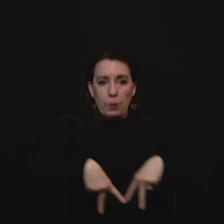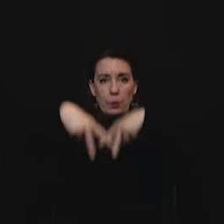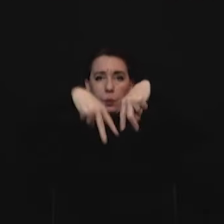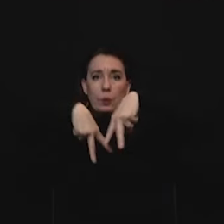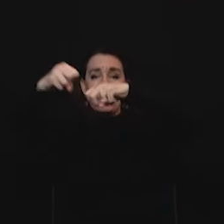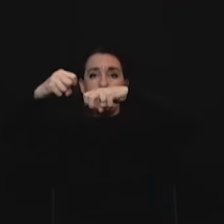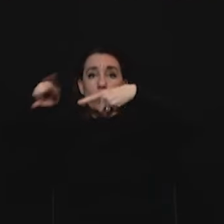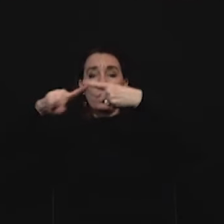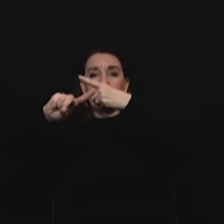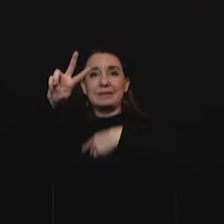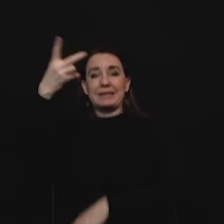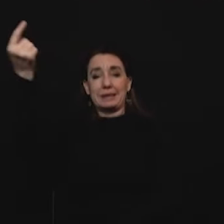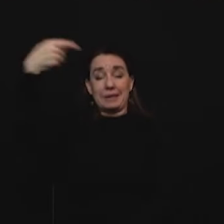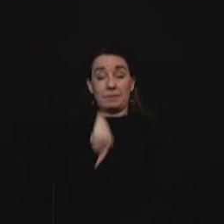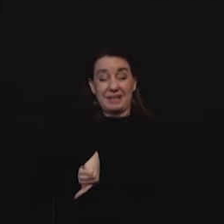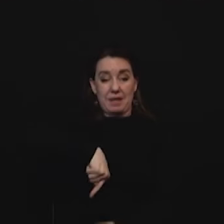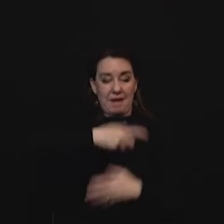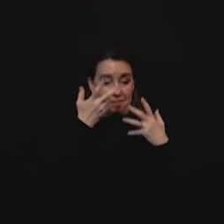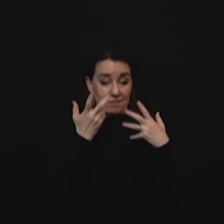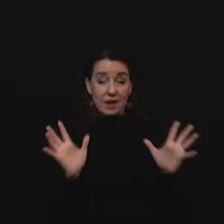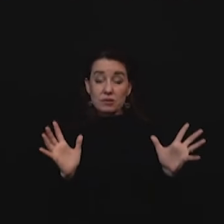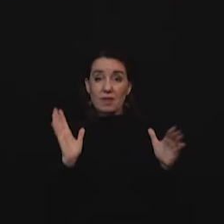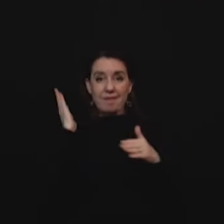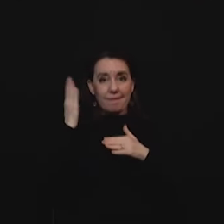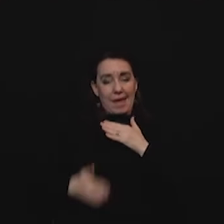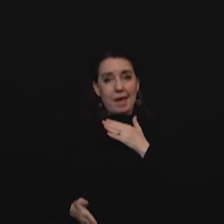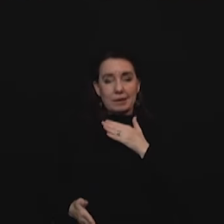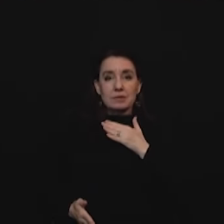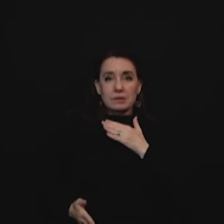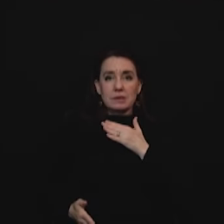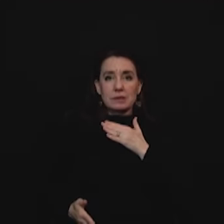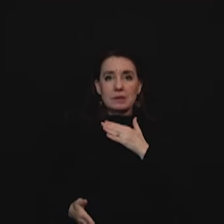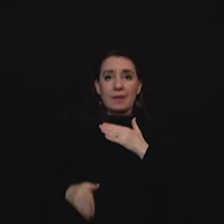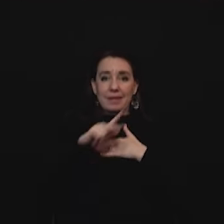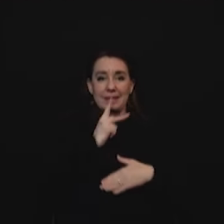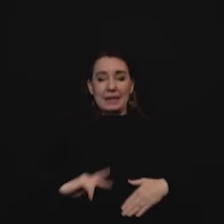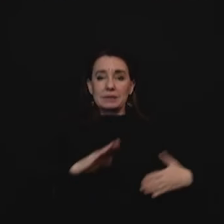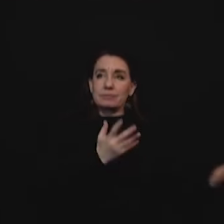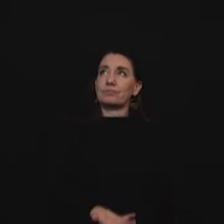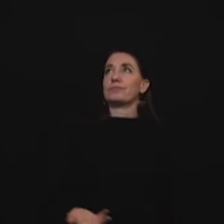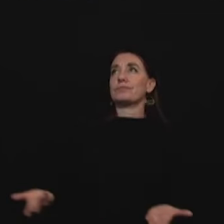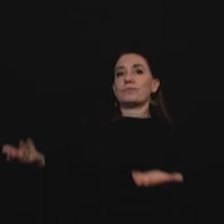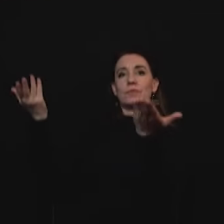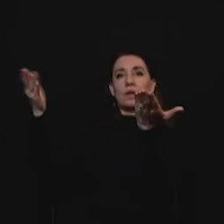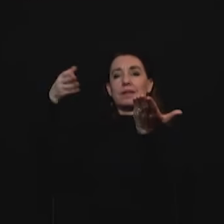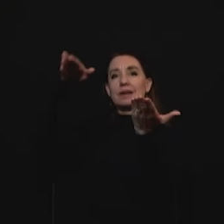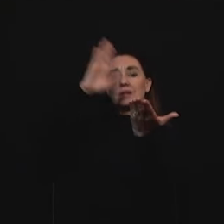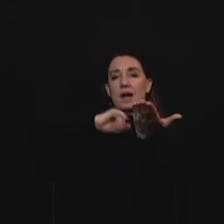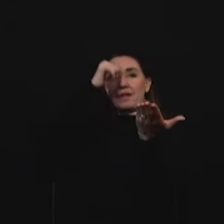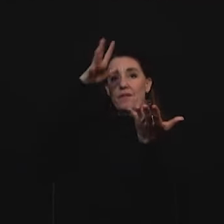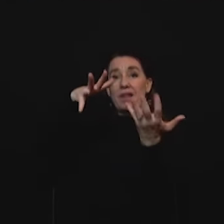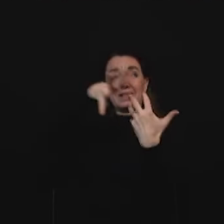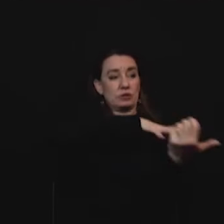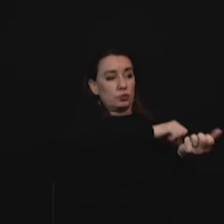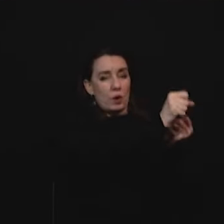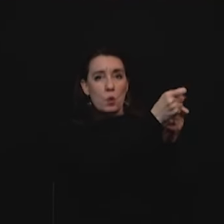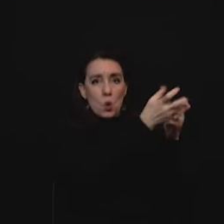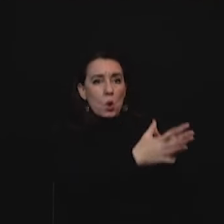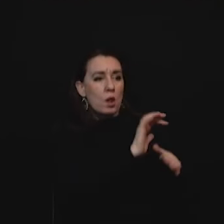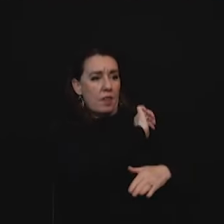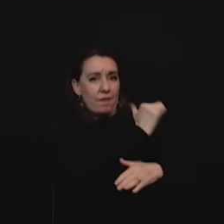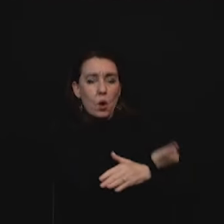back. After that, the end will come, when he will turn the kingdom over to God the Father, having destroyed every ruler and